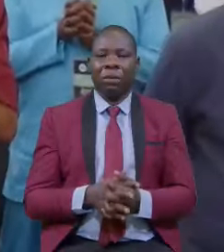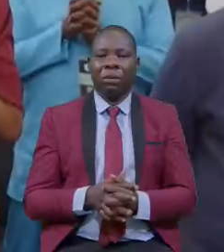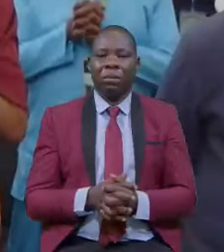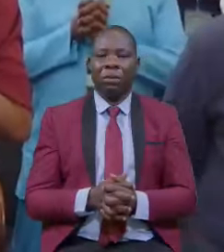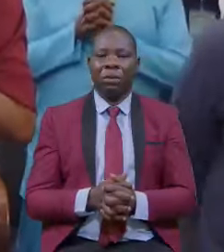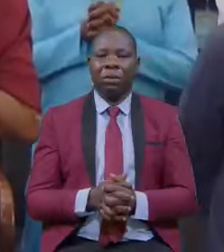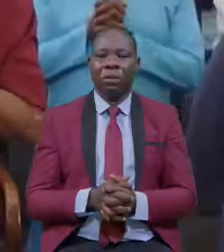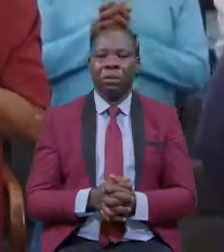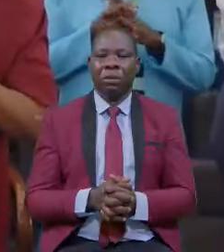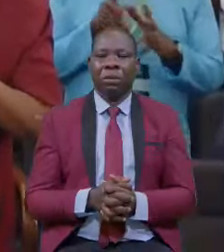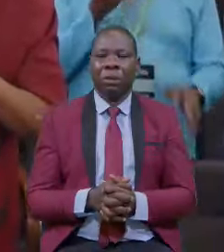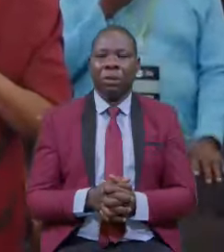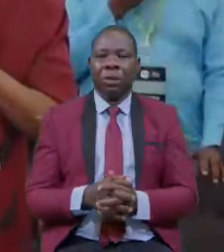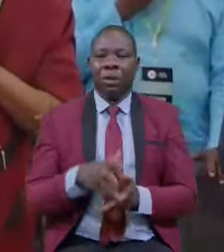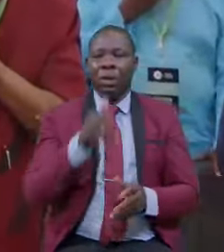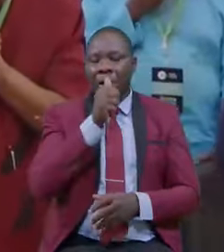I'm a child.